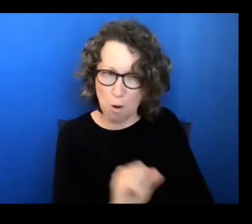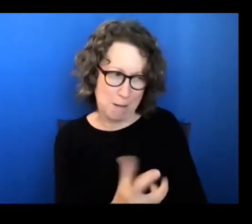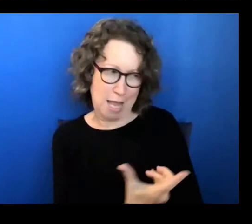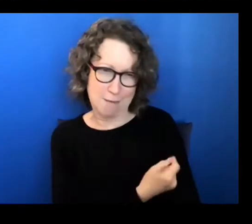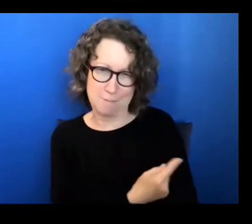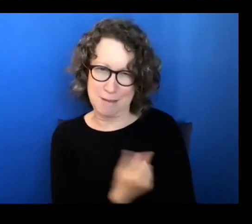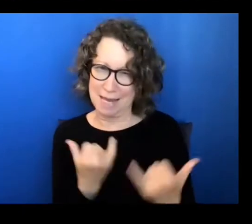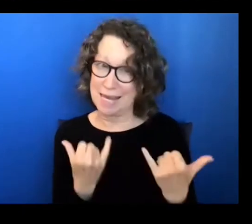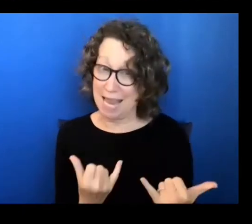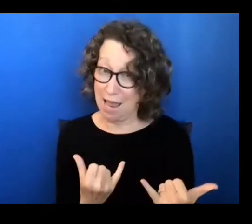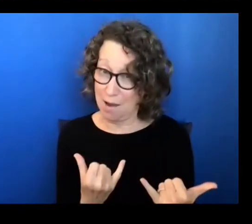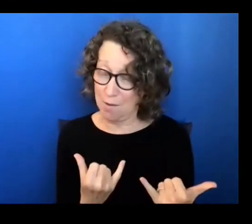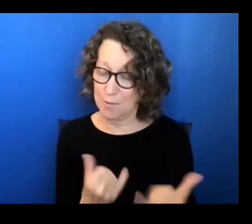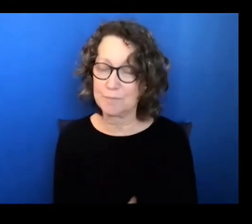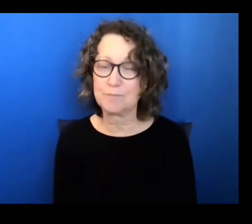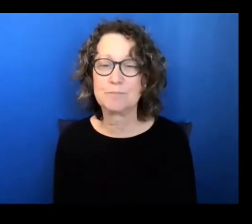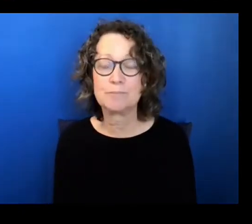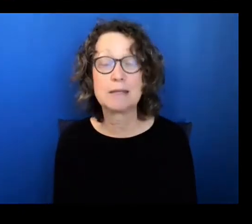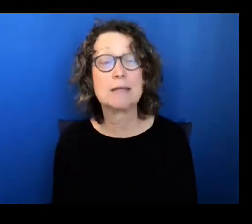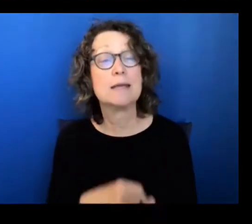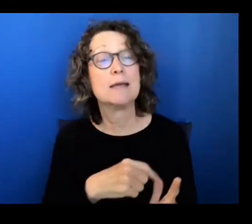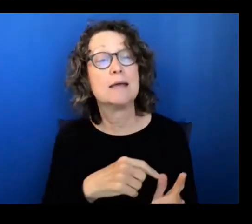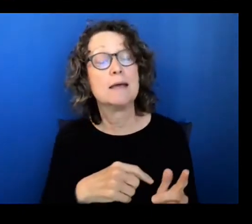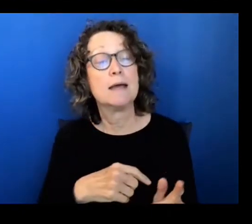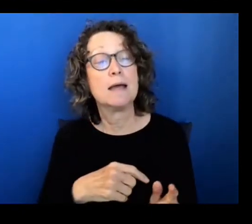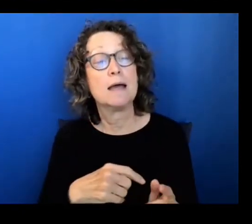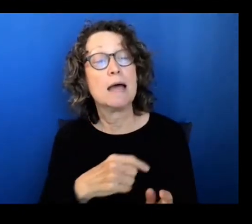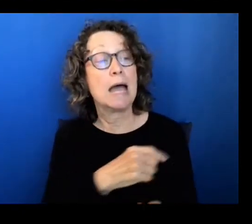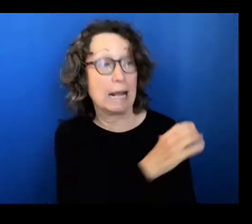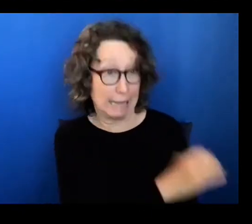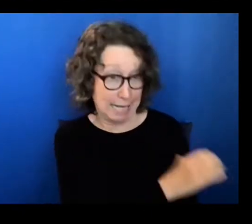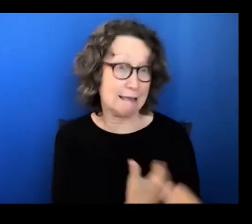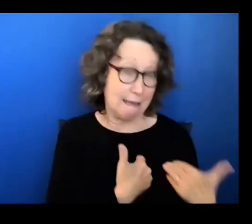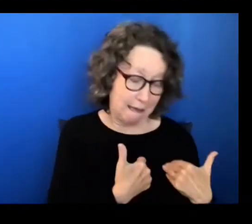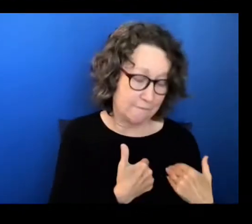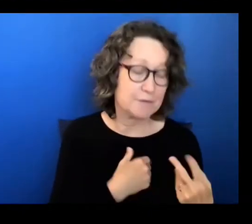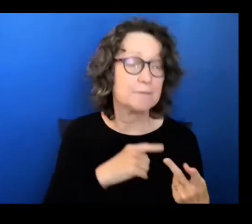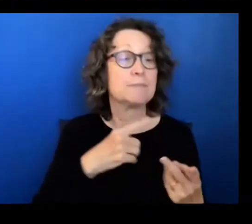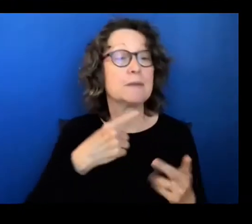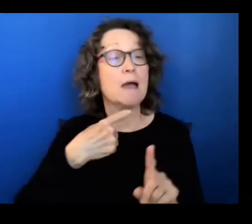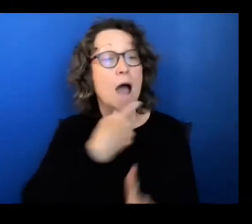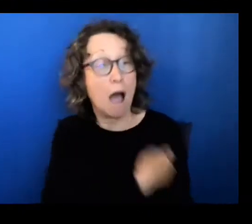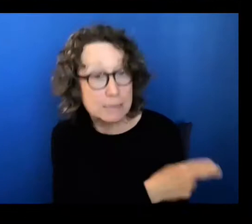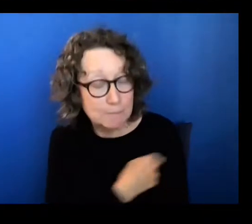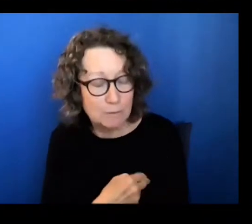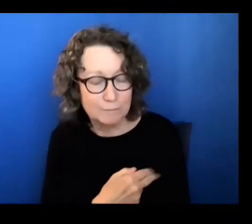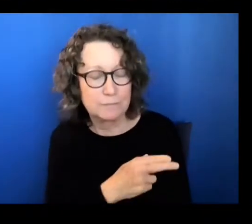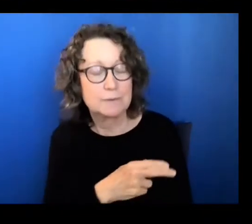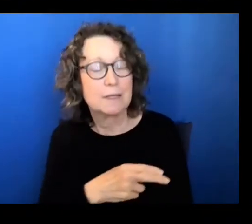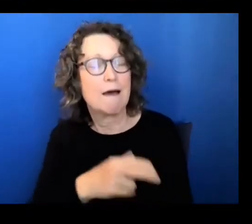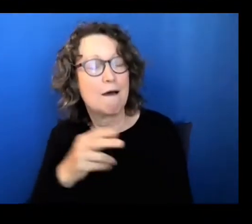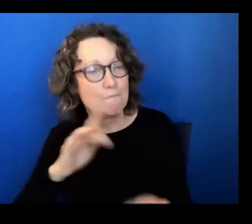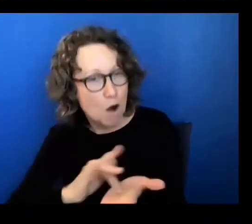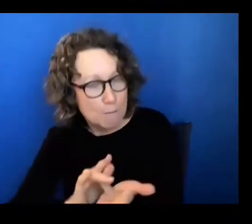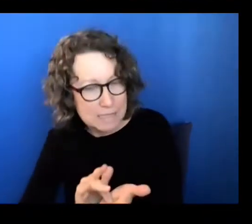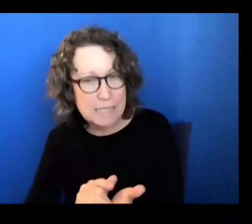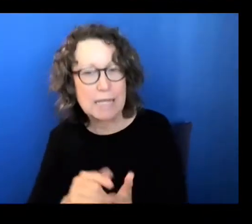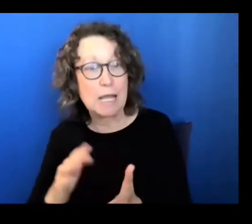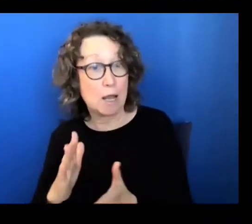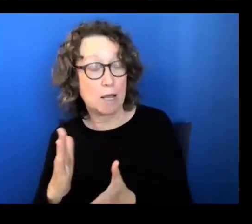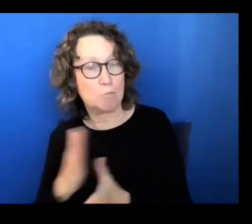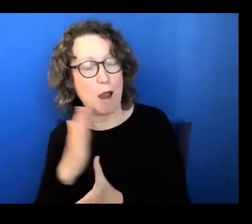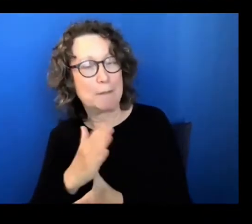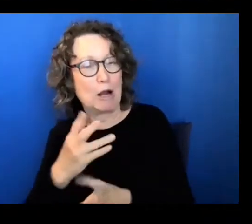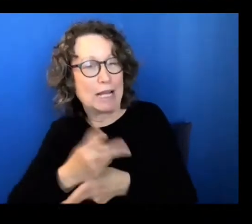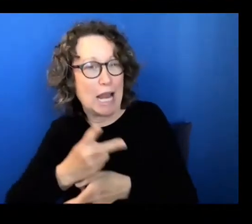appointment. In addition to our clinics, hospital, pharmacies, primary care partners continue